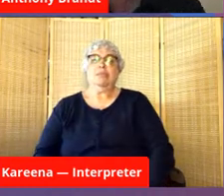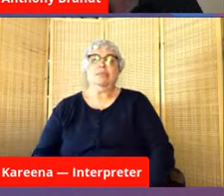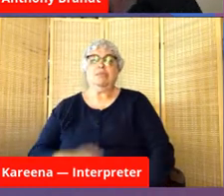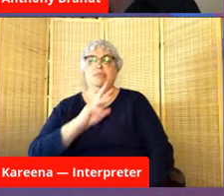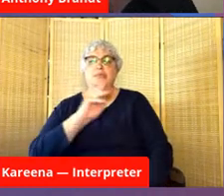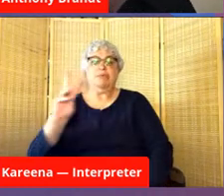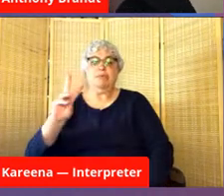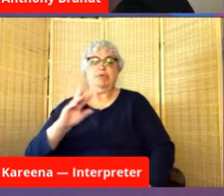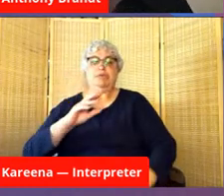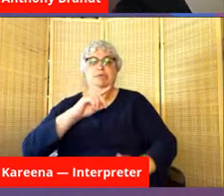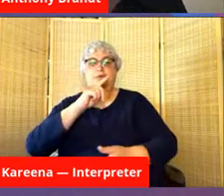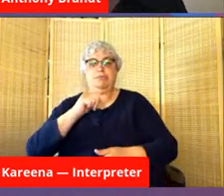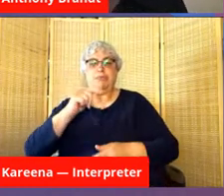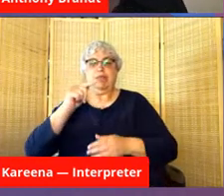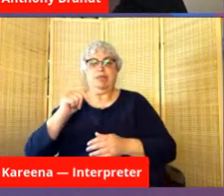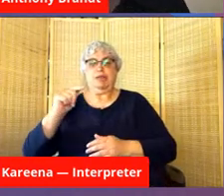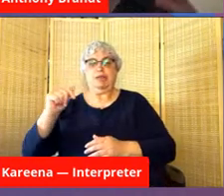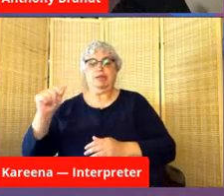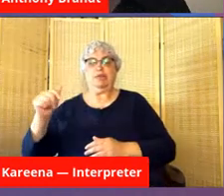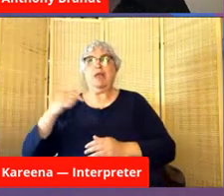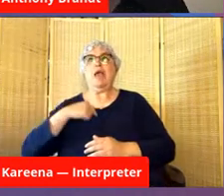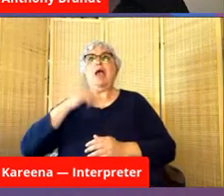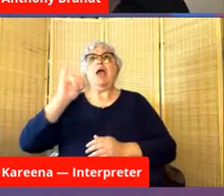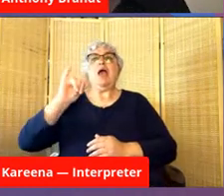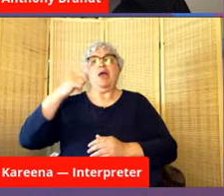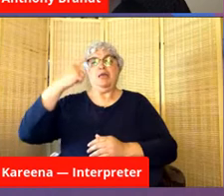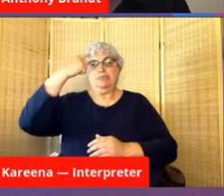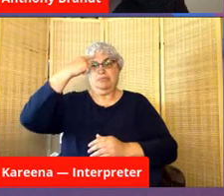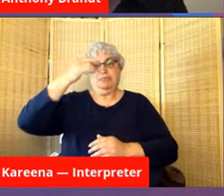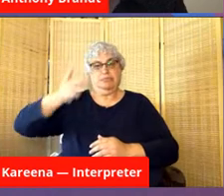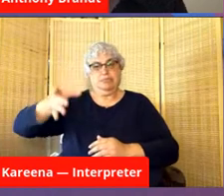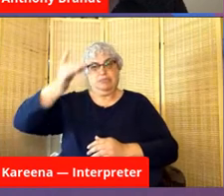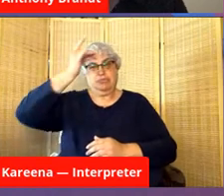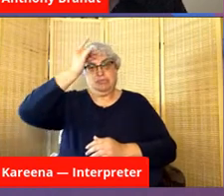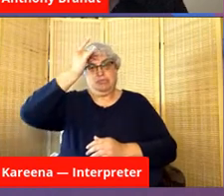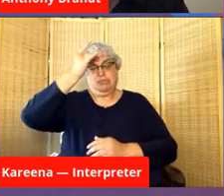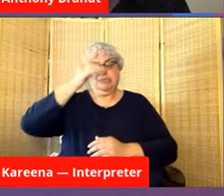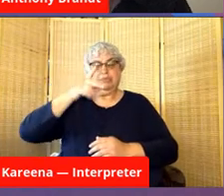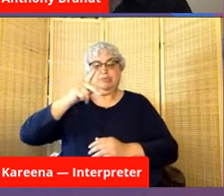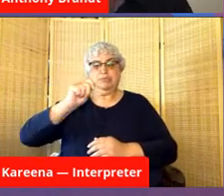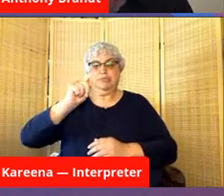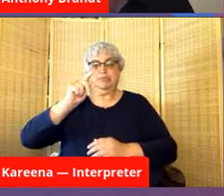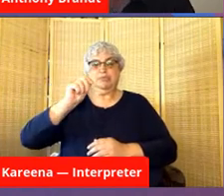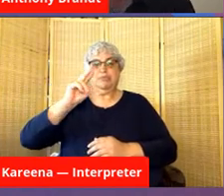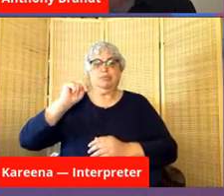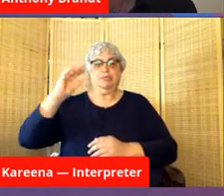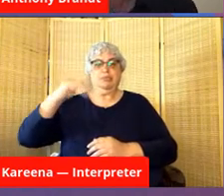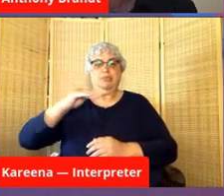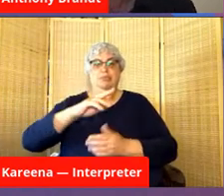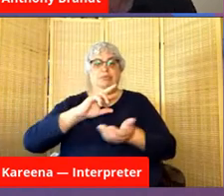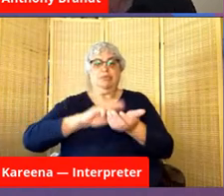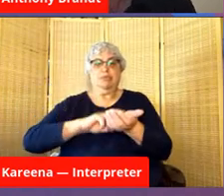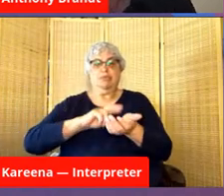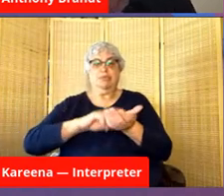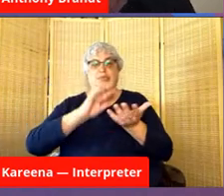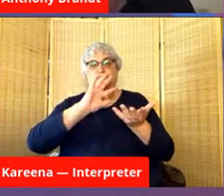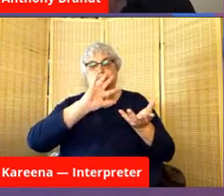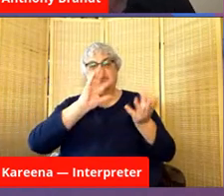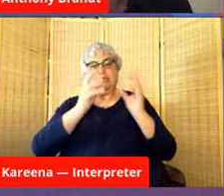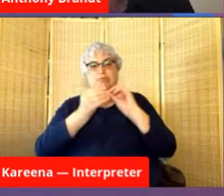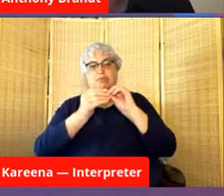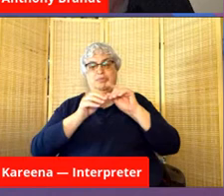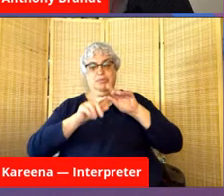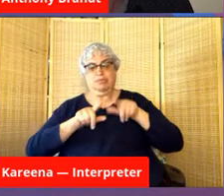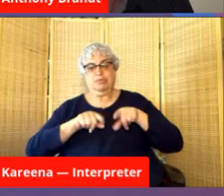Western melodies only make sense to us because our brains can follow patterns of contour, rhythm, and harmony. It's